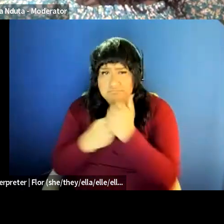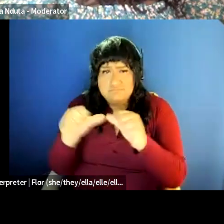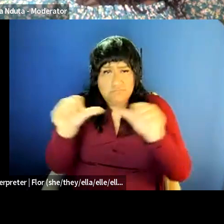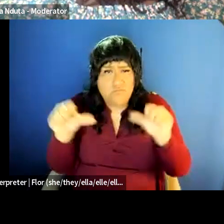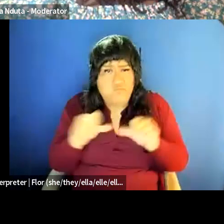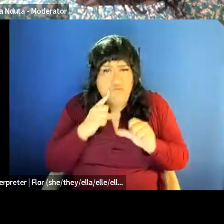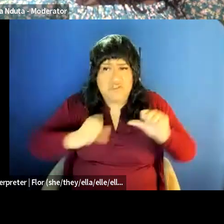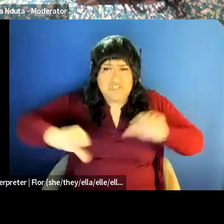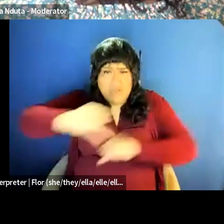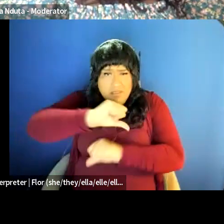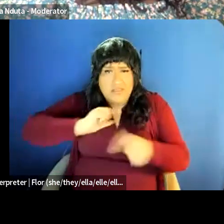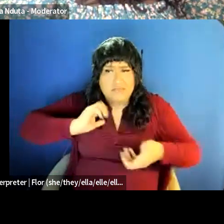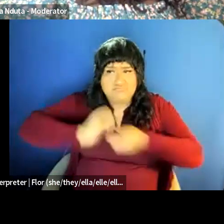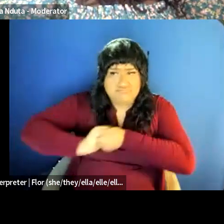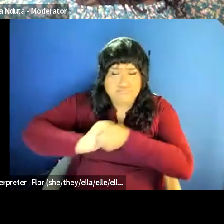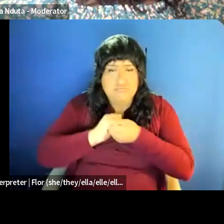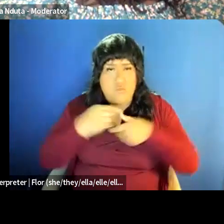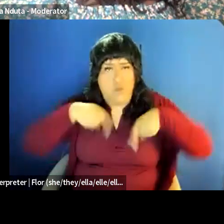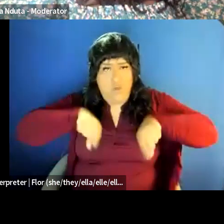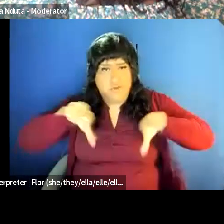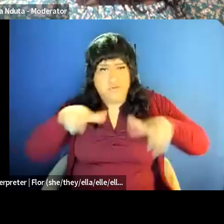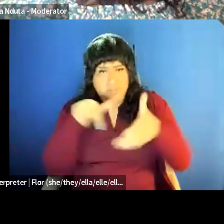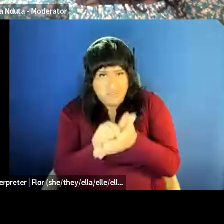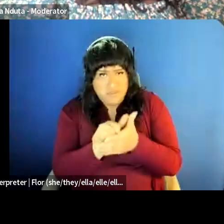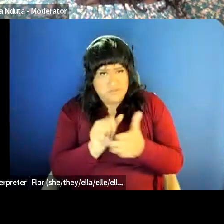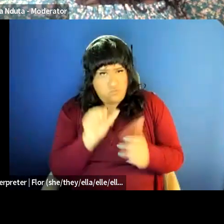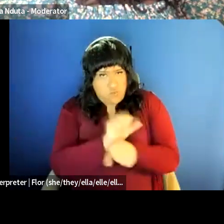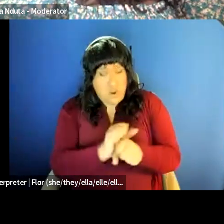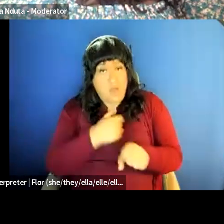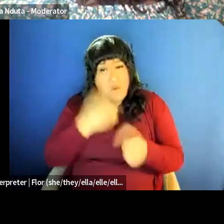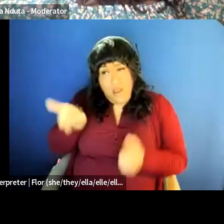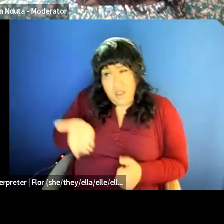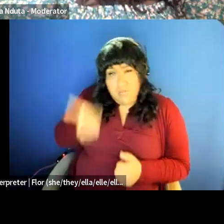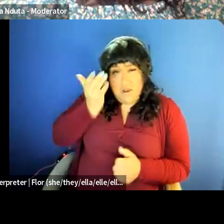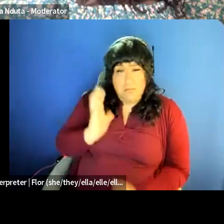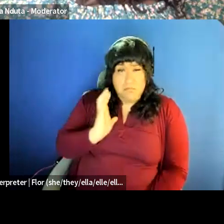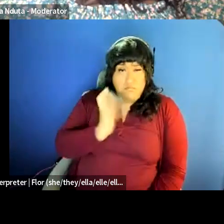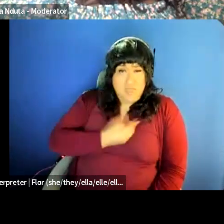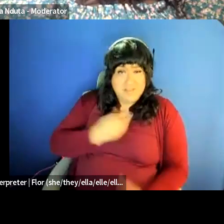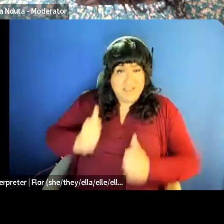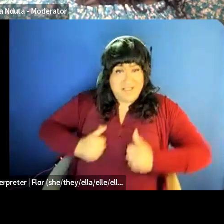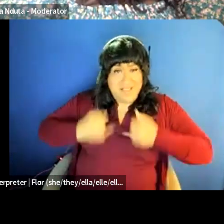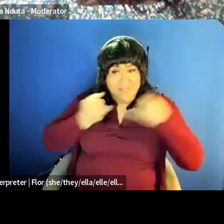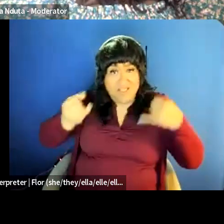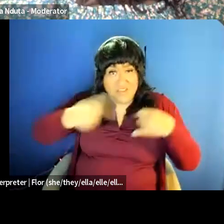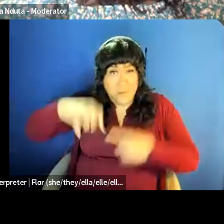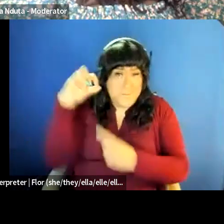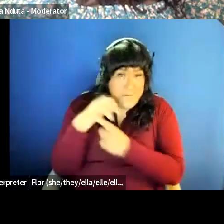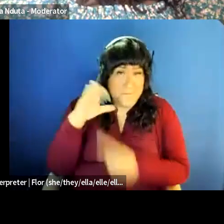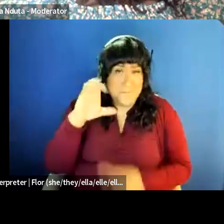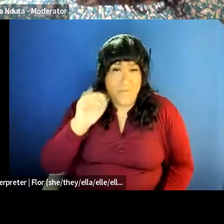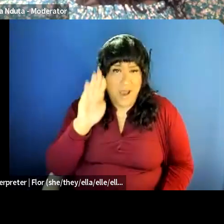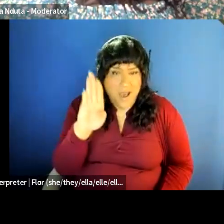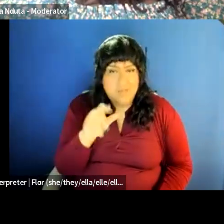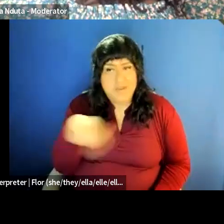work? I wanna uplift Trans Lifeline because they're bomb and they also don't engage in non-consensual active